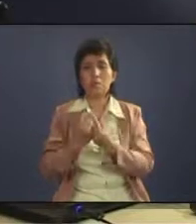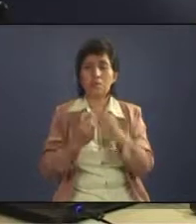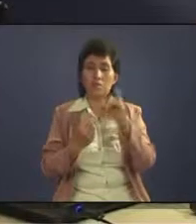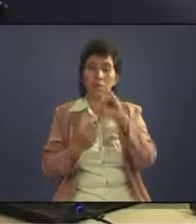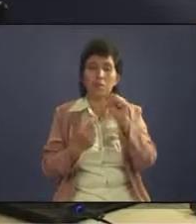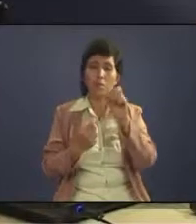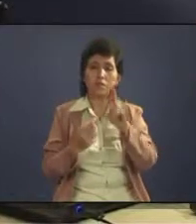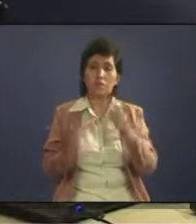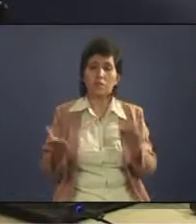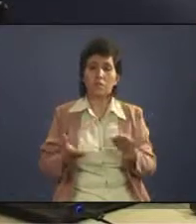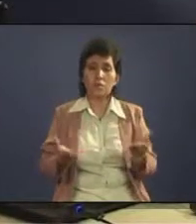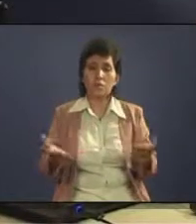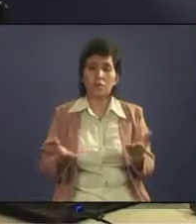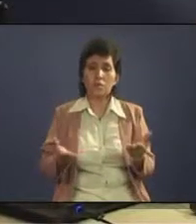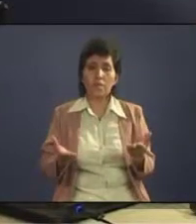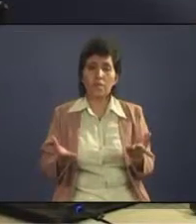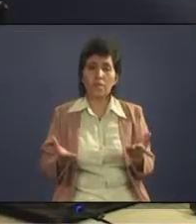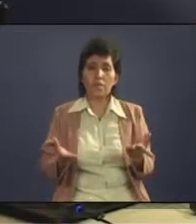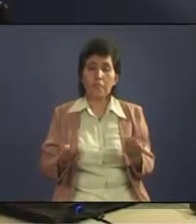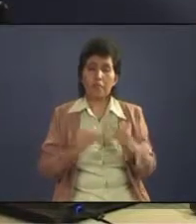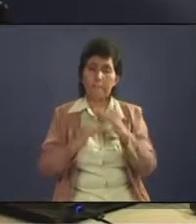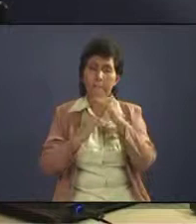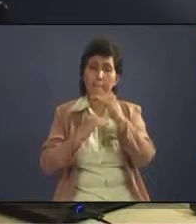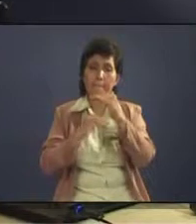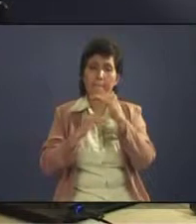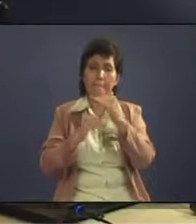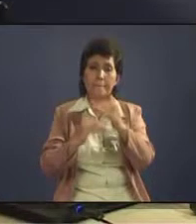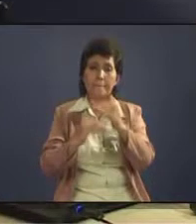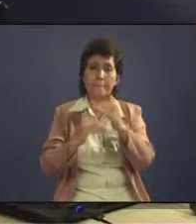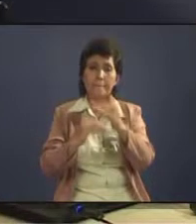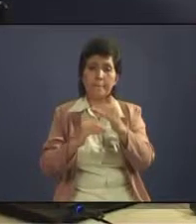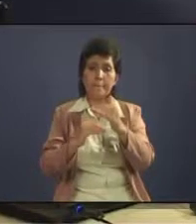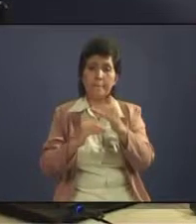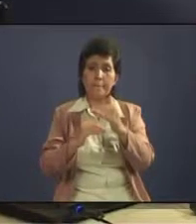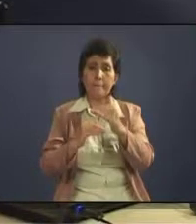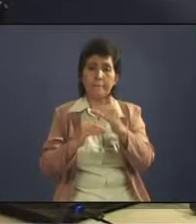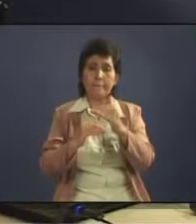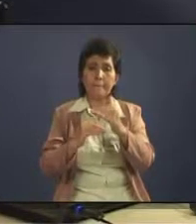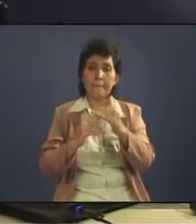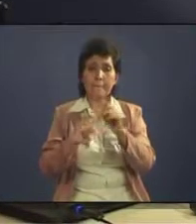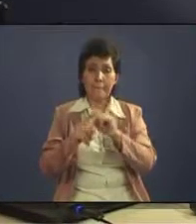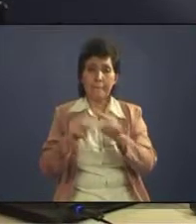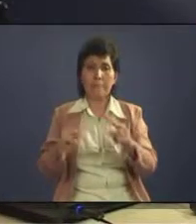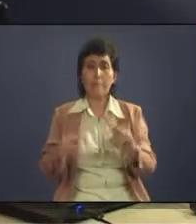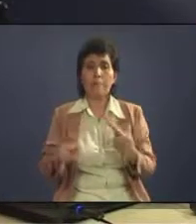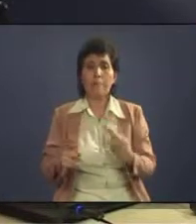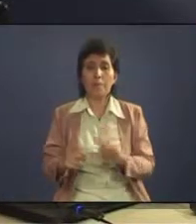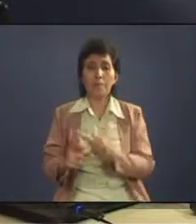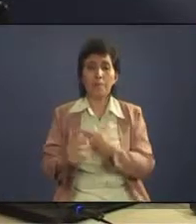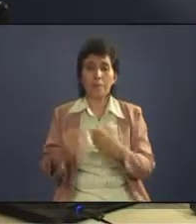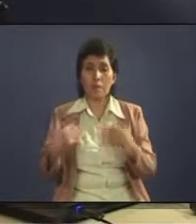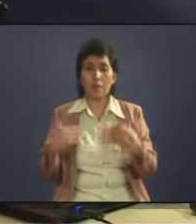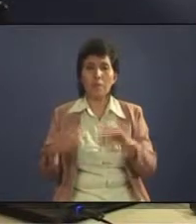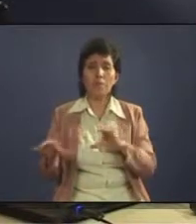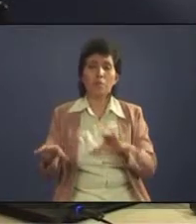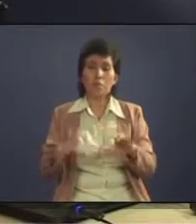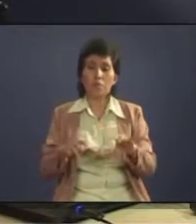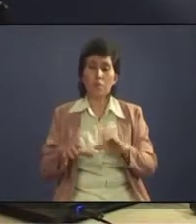earth has limited resources, but we have to compete over them. So